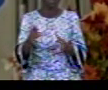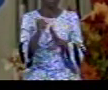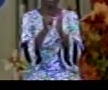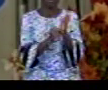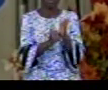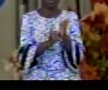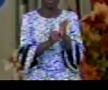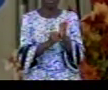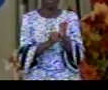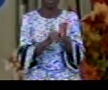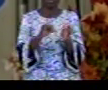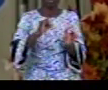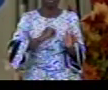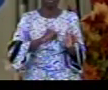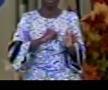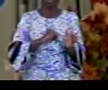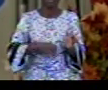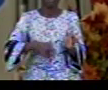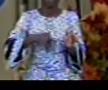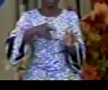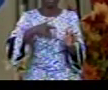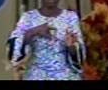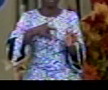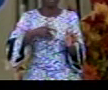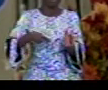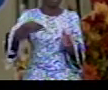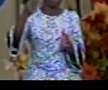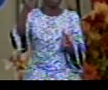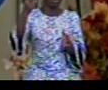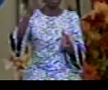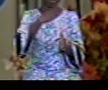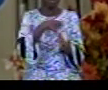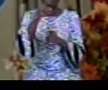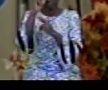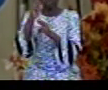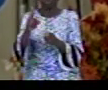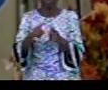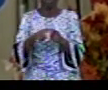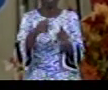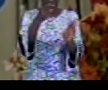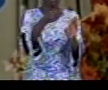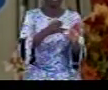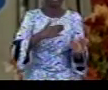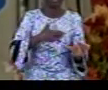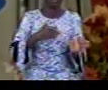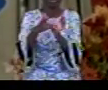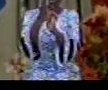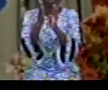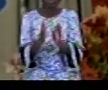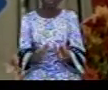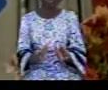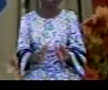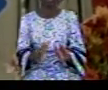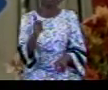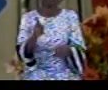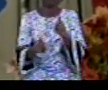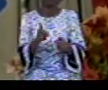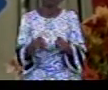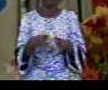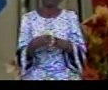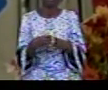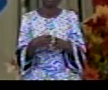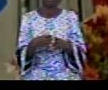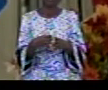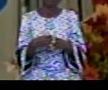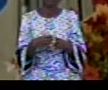I feel highly elated and honored to join my Christian brethren, especially the faithful adherents of the Christian